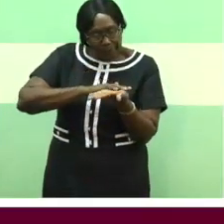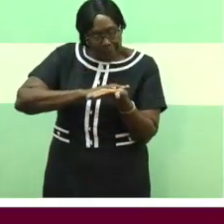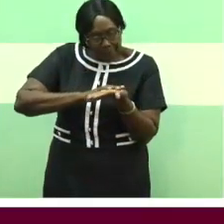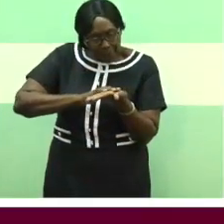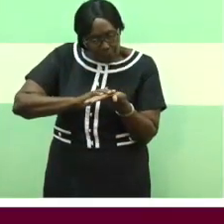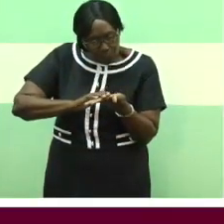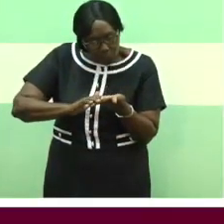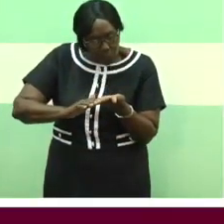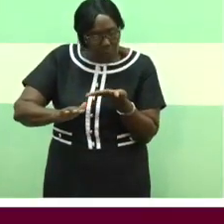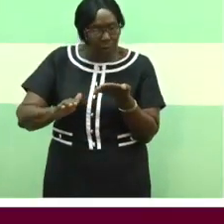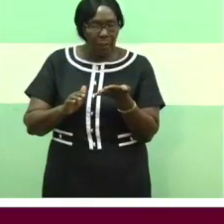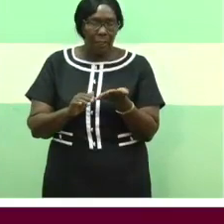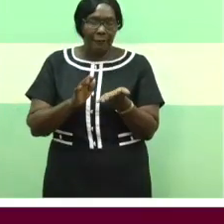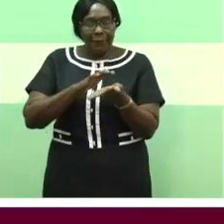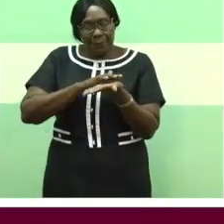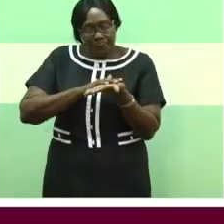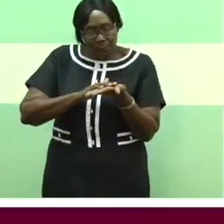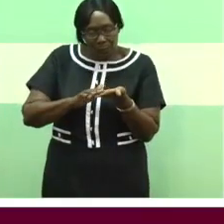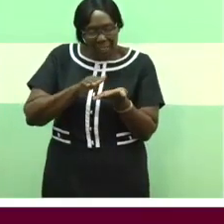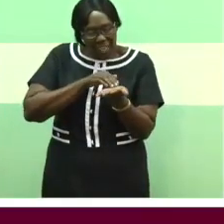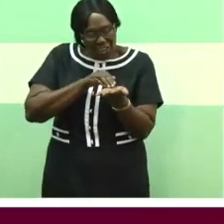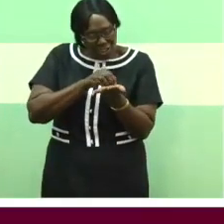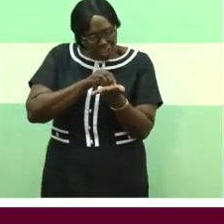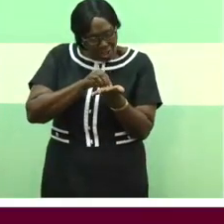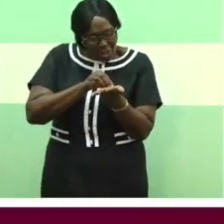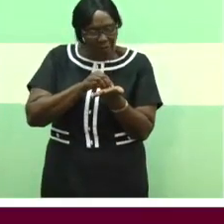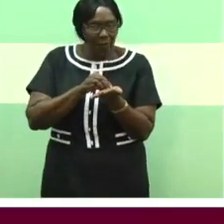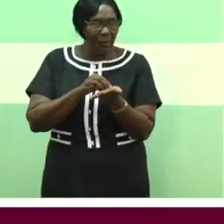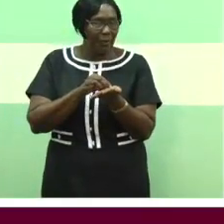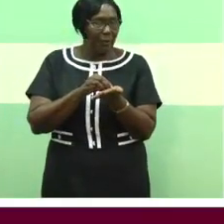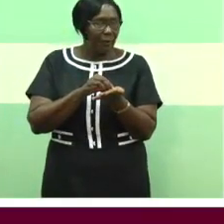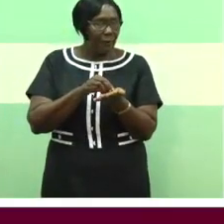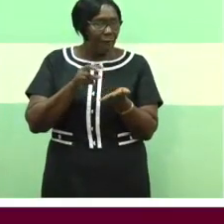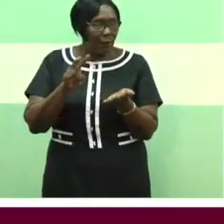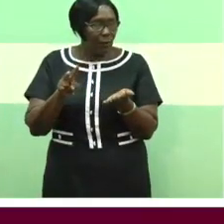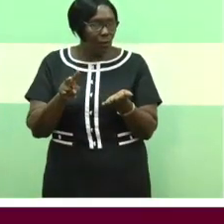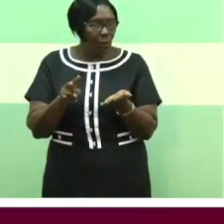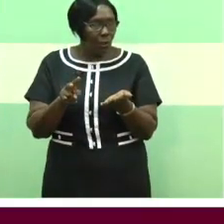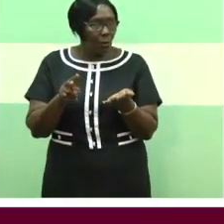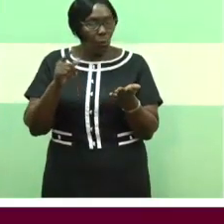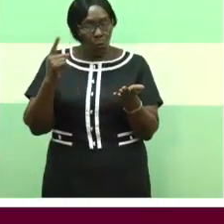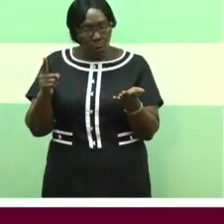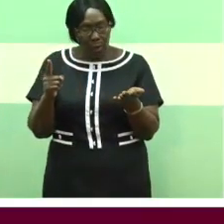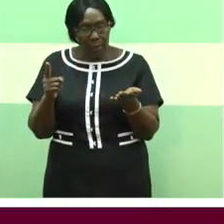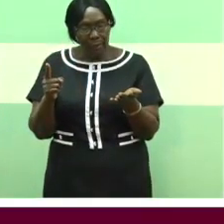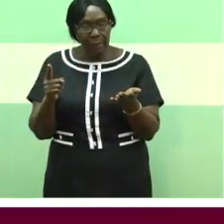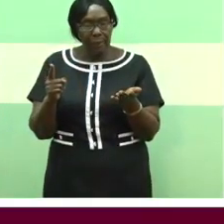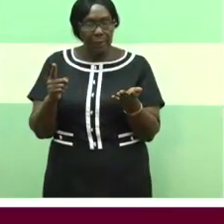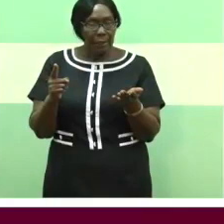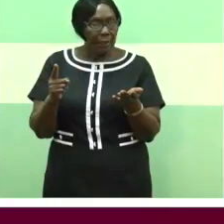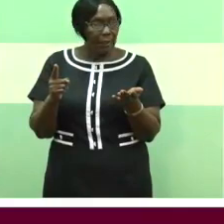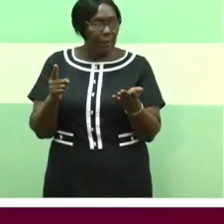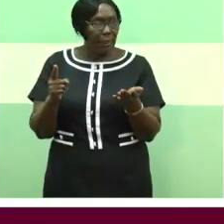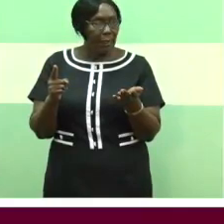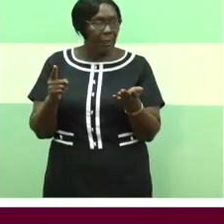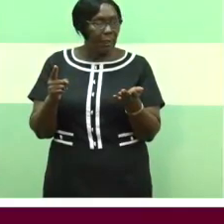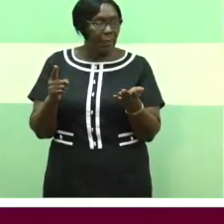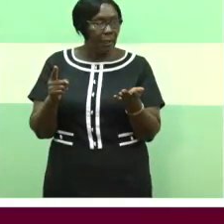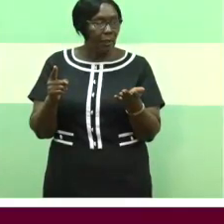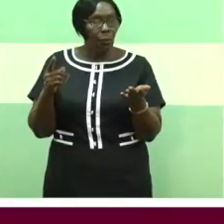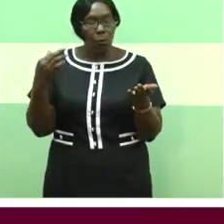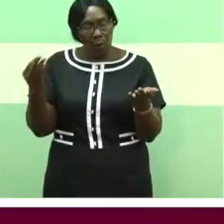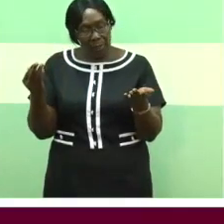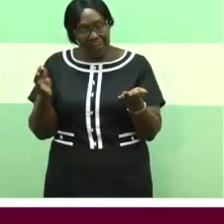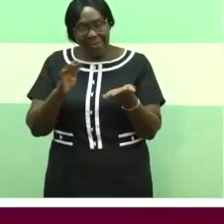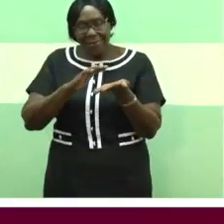parts. You have a smooth part and a rough part. And Velcro simply means that one part is basically velvet and